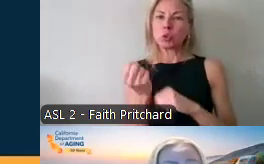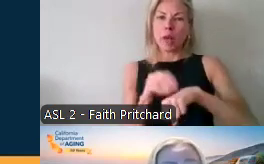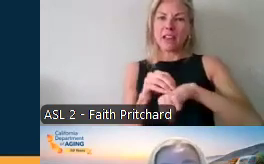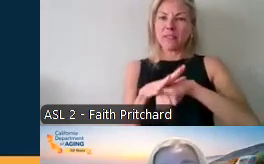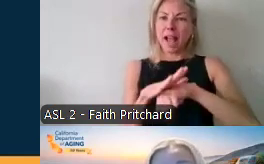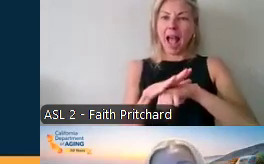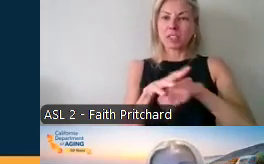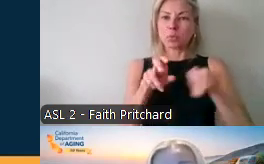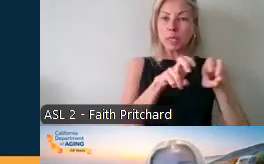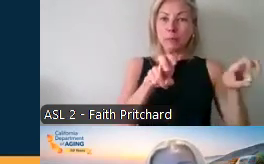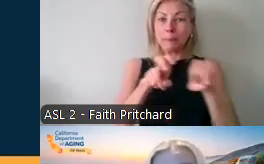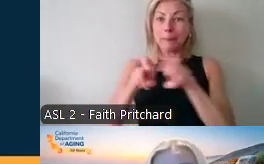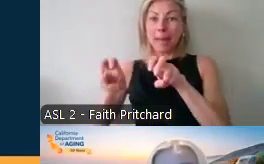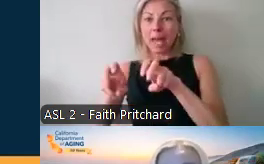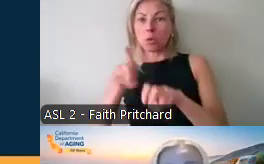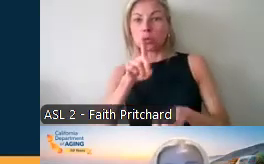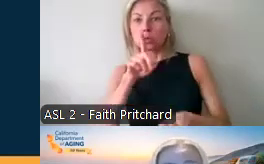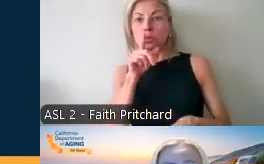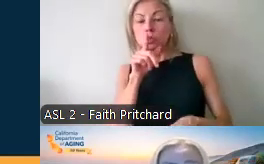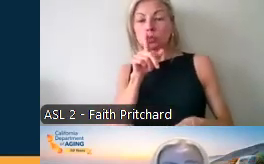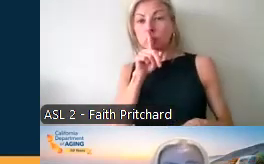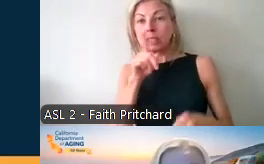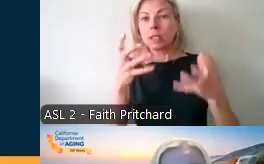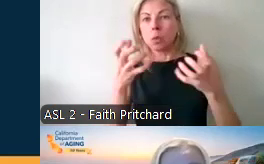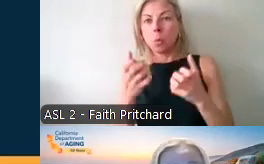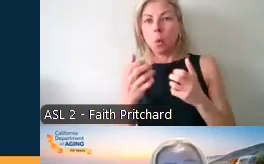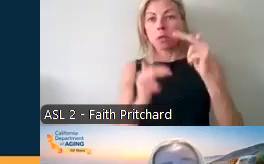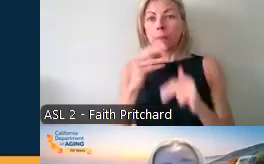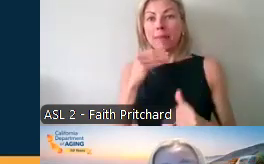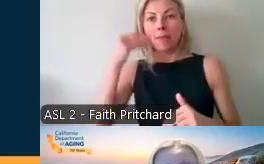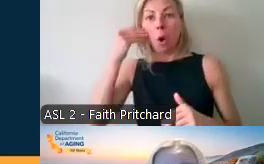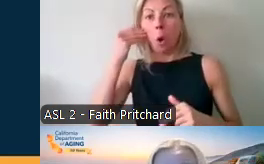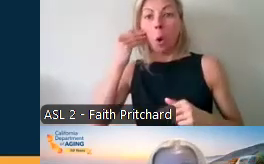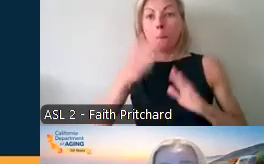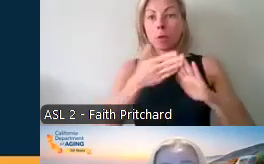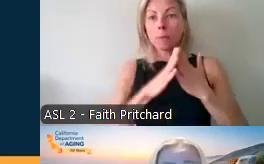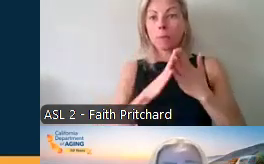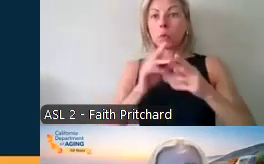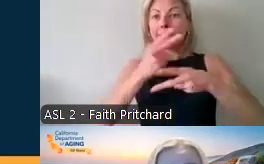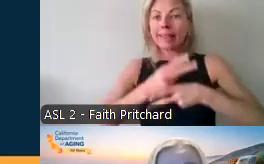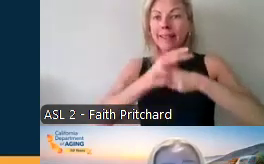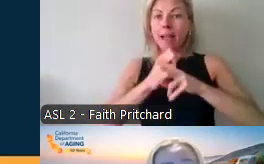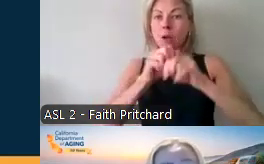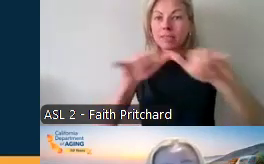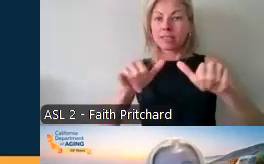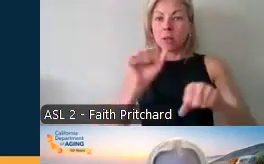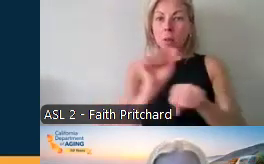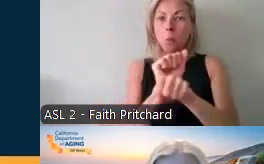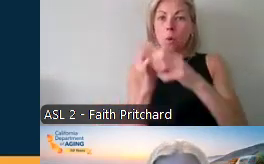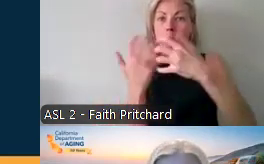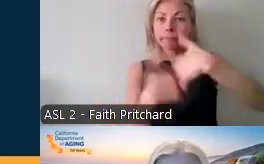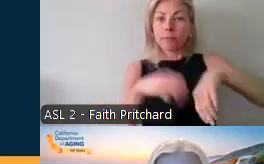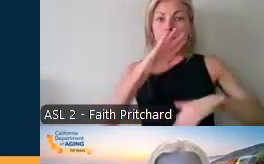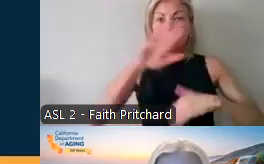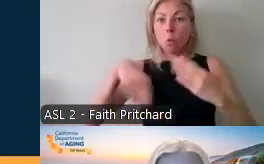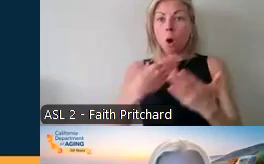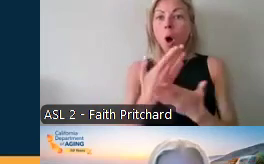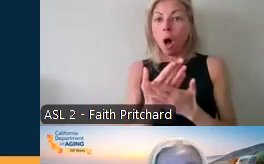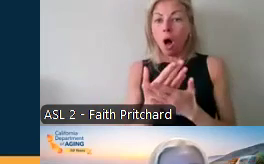on building a home and community care system that works for all. And within these two panels, we're looking to